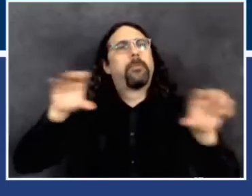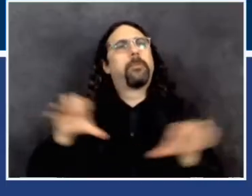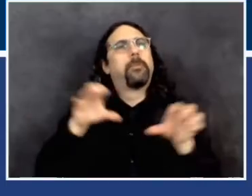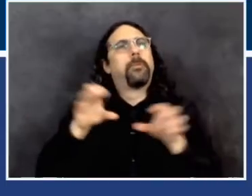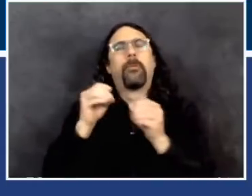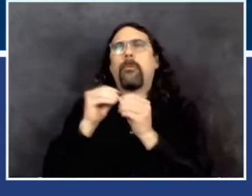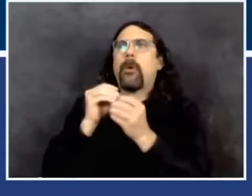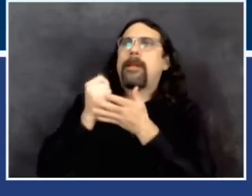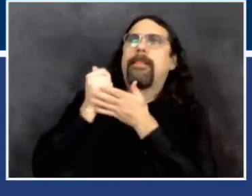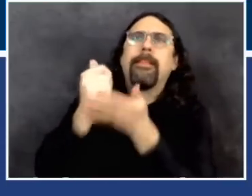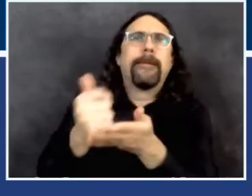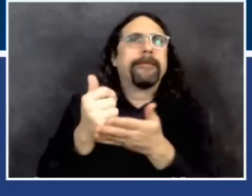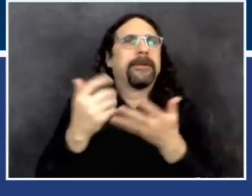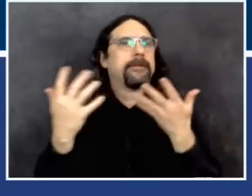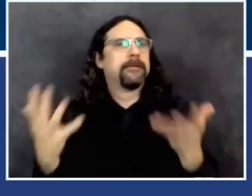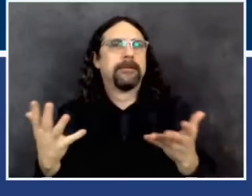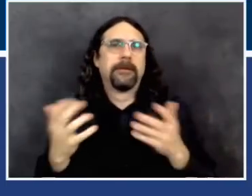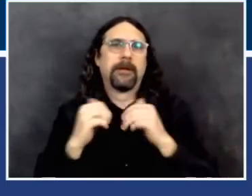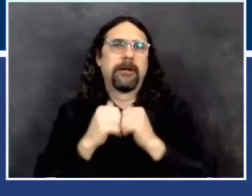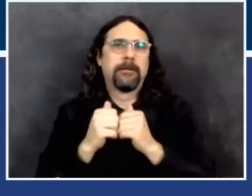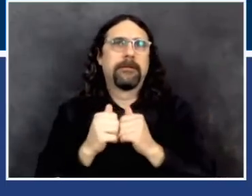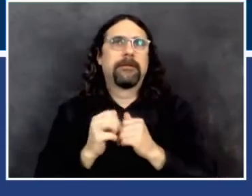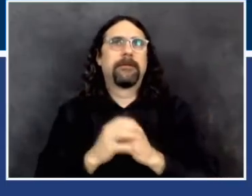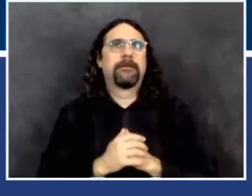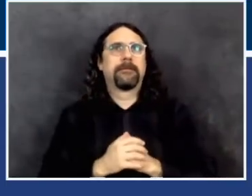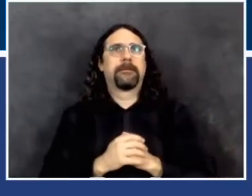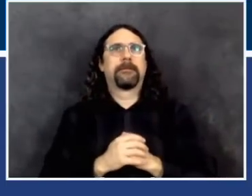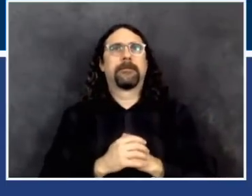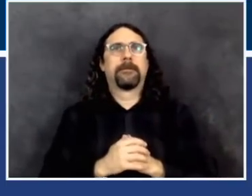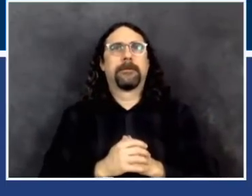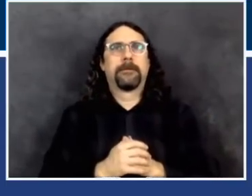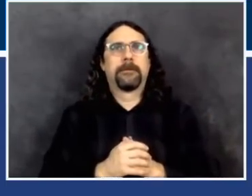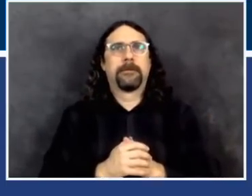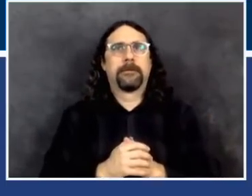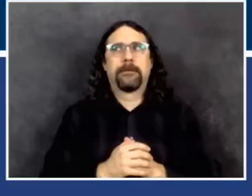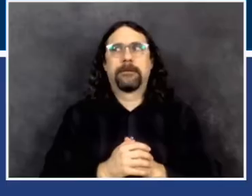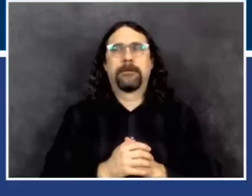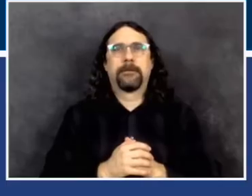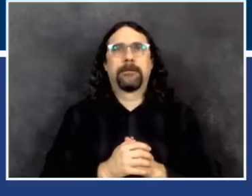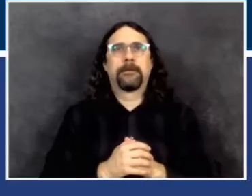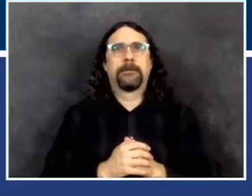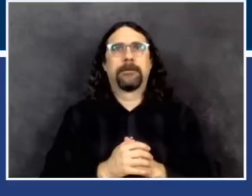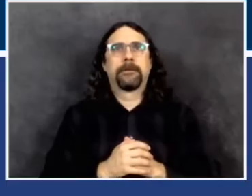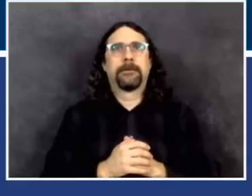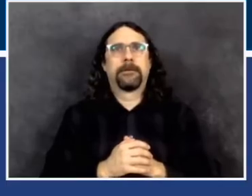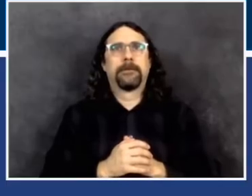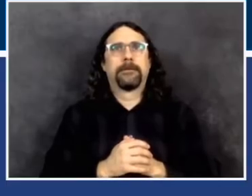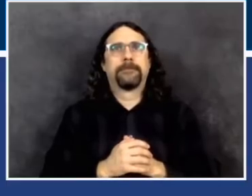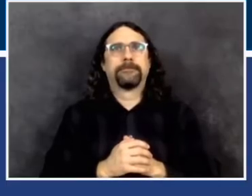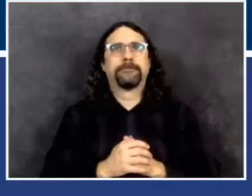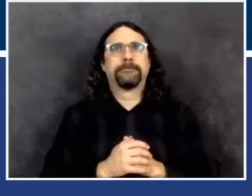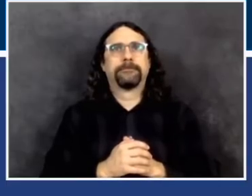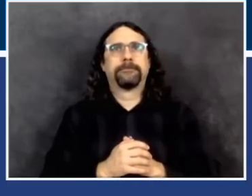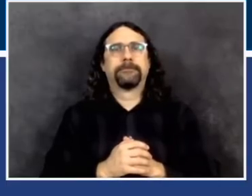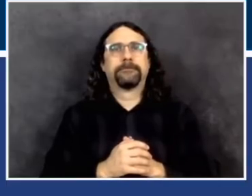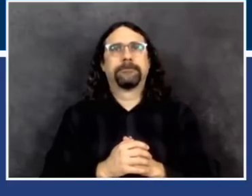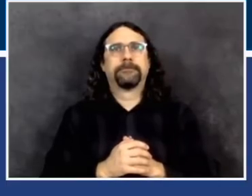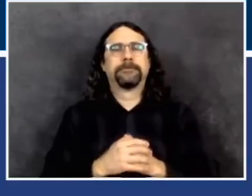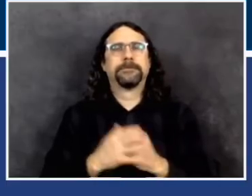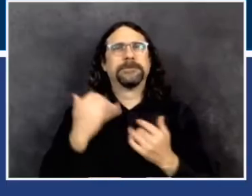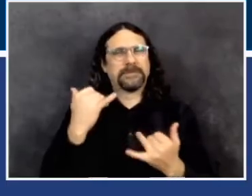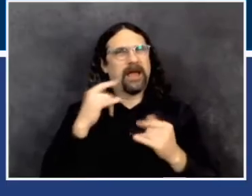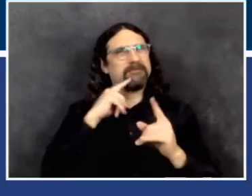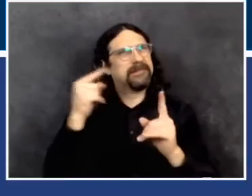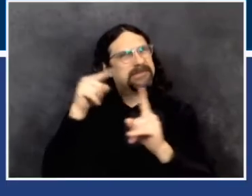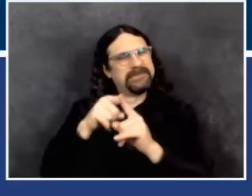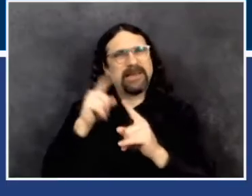what we need is that folks who have tested positive for COVID-19 and have recovered, we